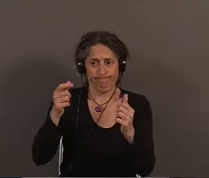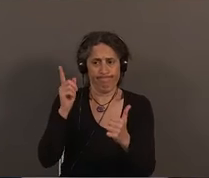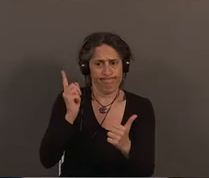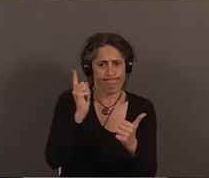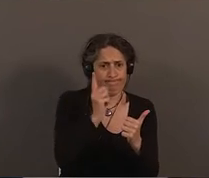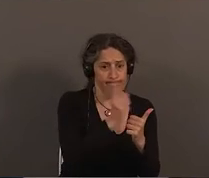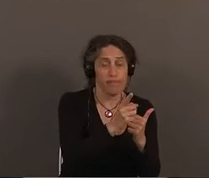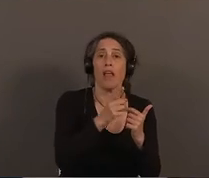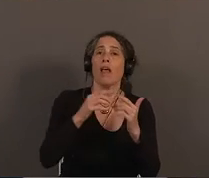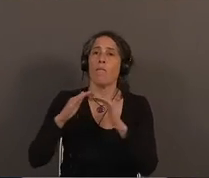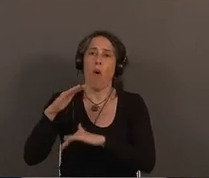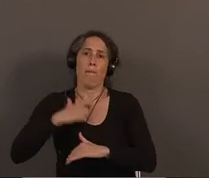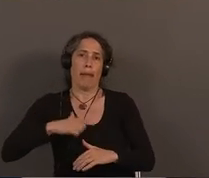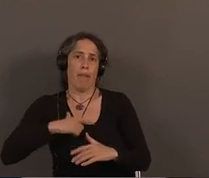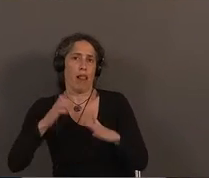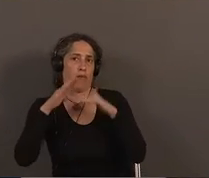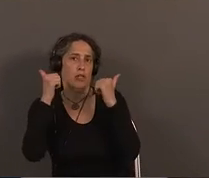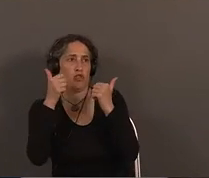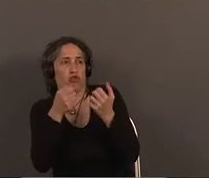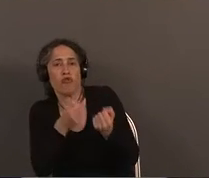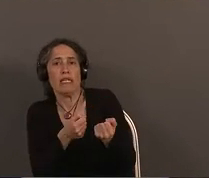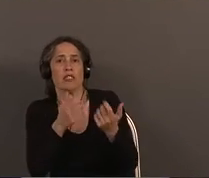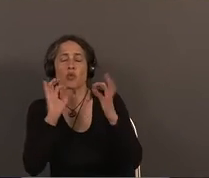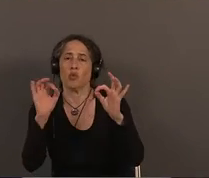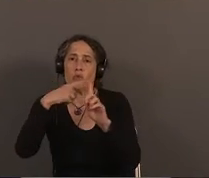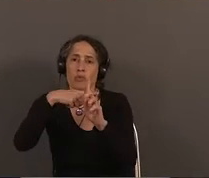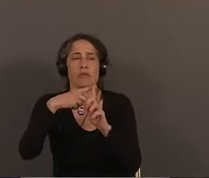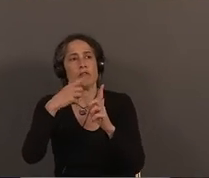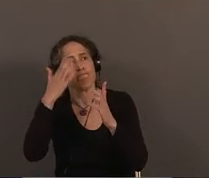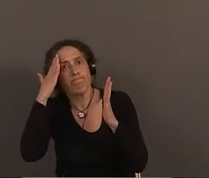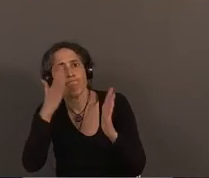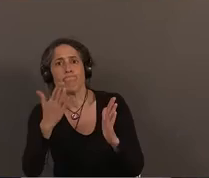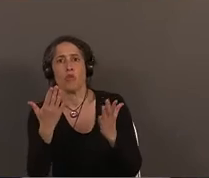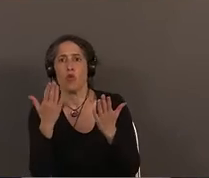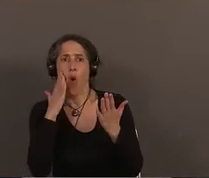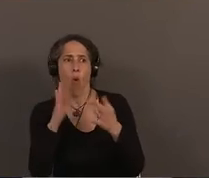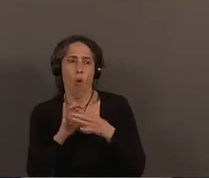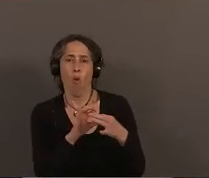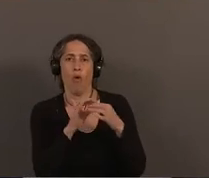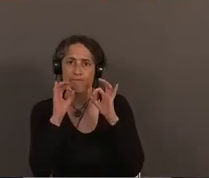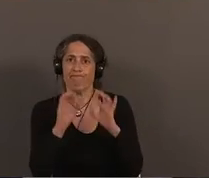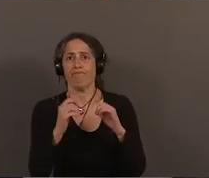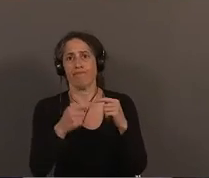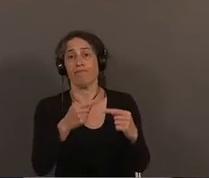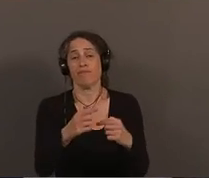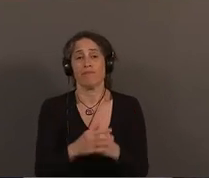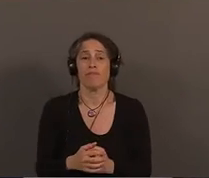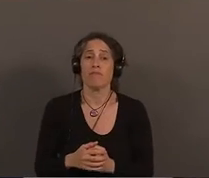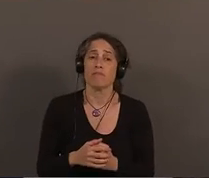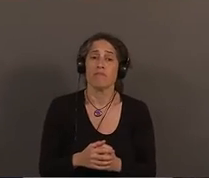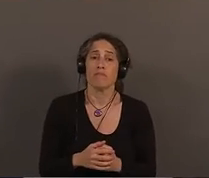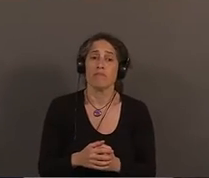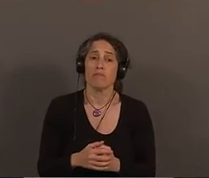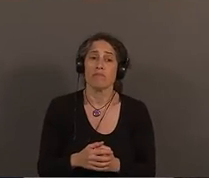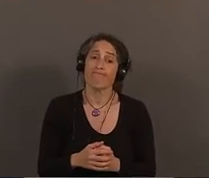new system to actually be respected. Yes, I mean, this is a question about respect your partner. And to